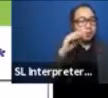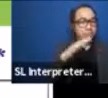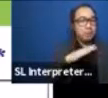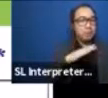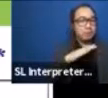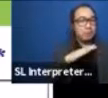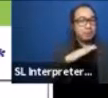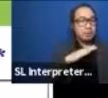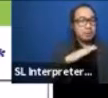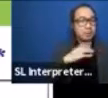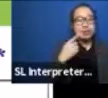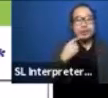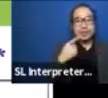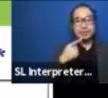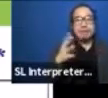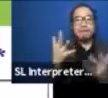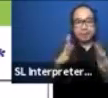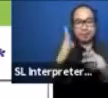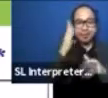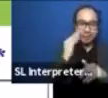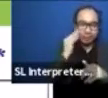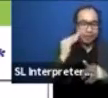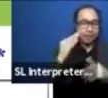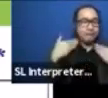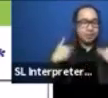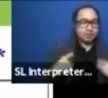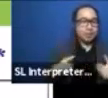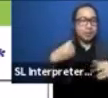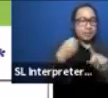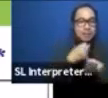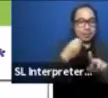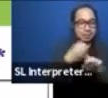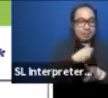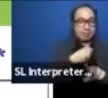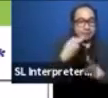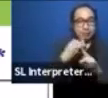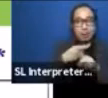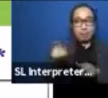said that they experienced physical violence from her husband. So basically,